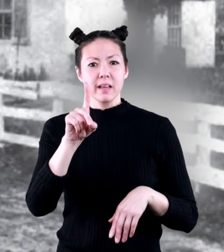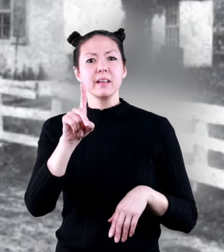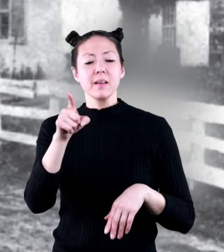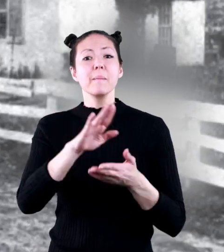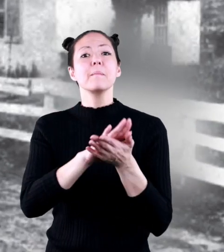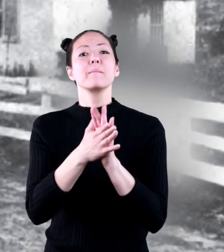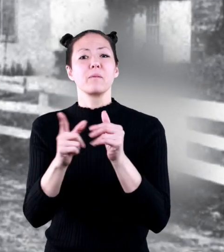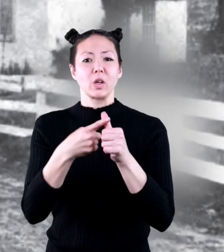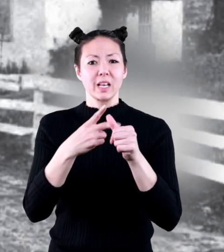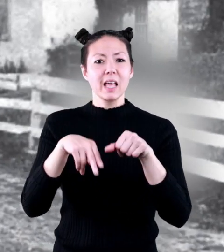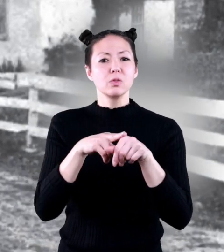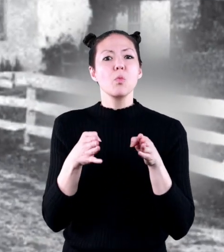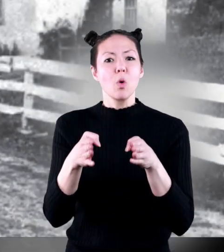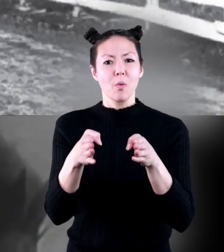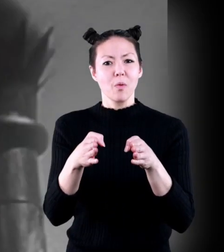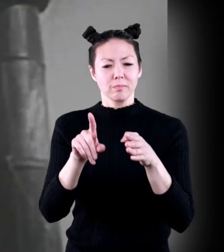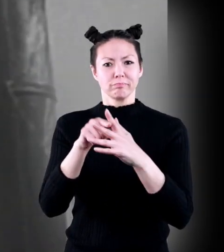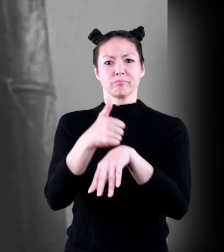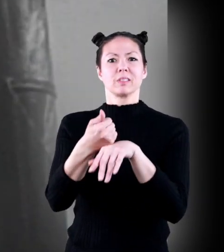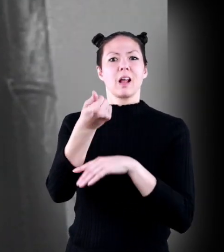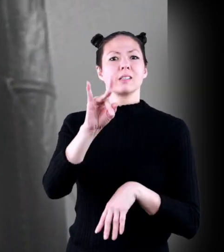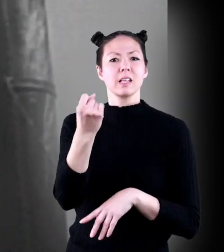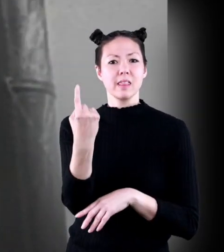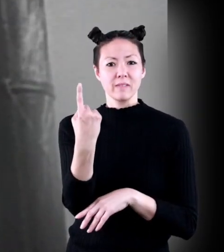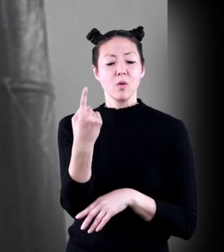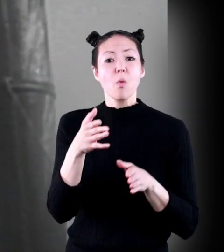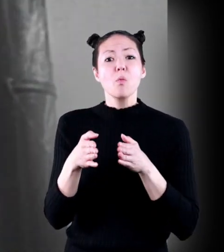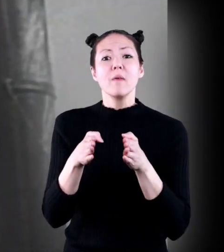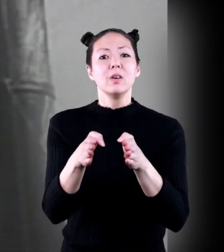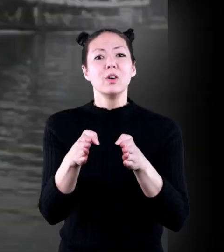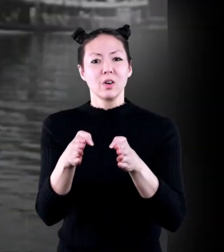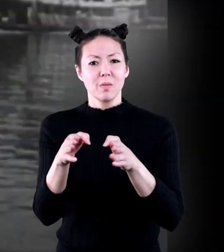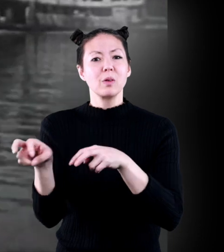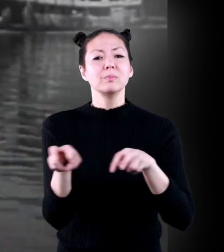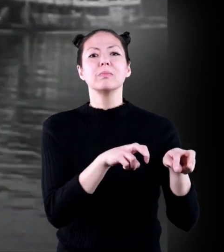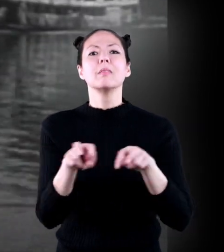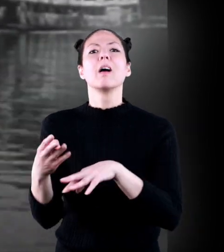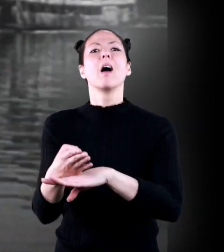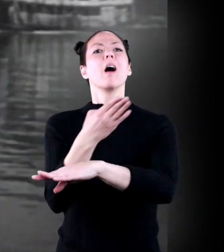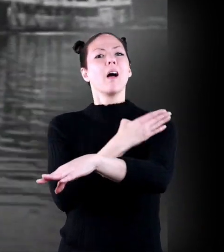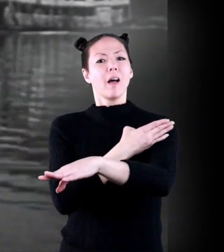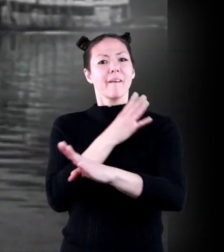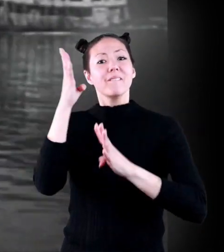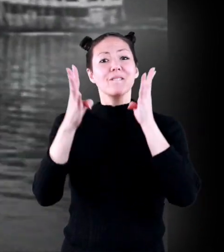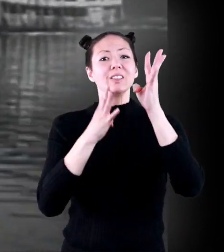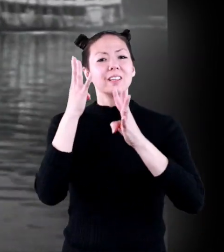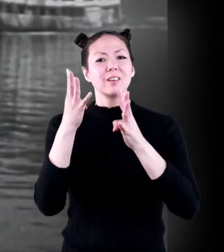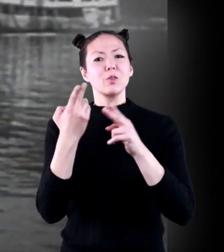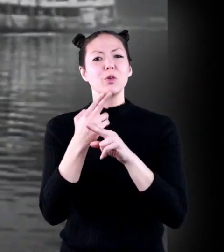road, beginning in 1811. River transportation was also improved through the invention of the improved steamboat